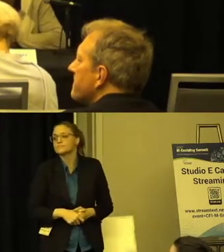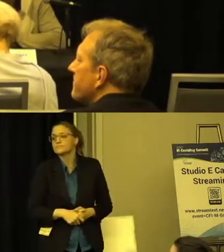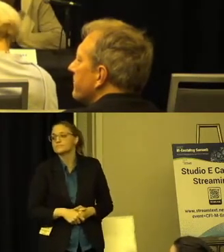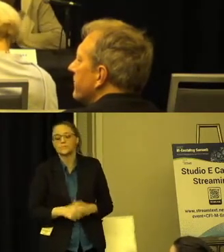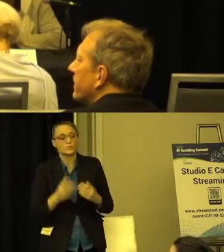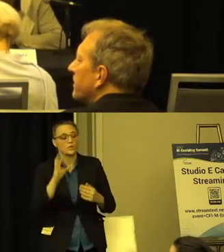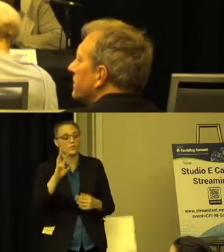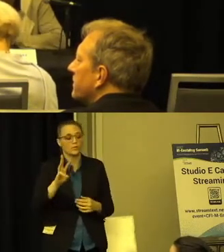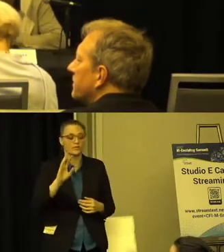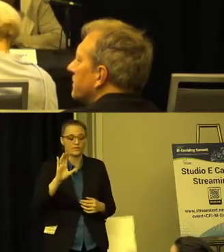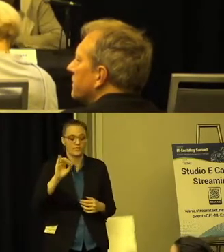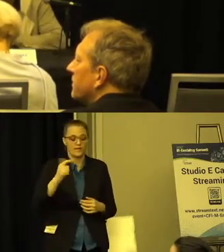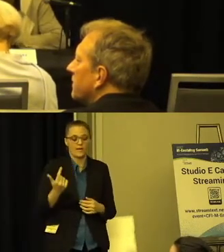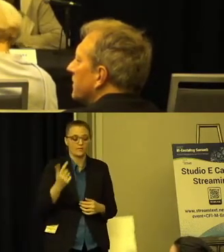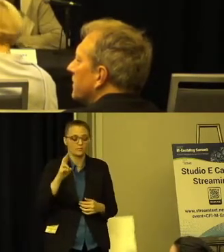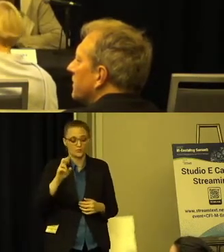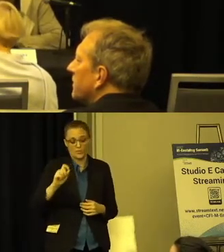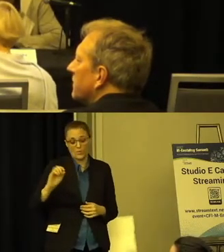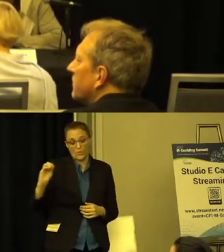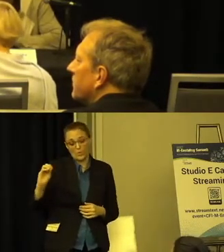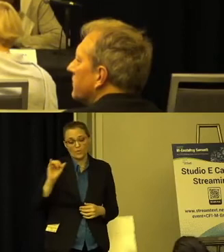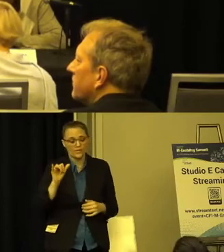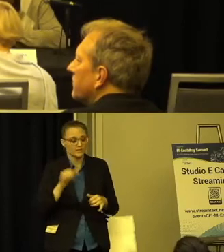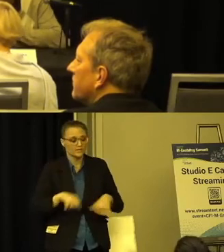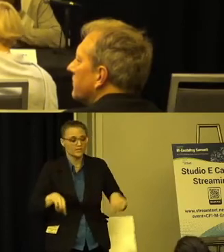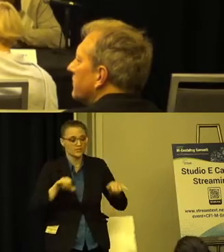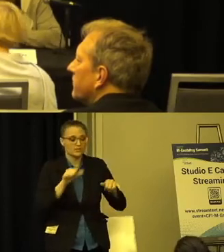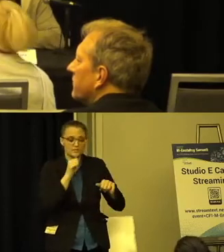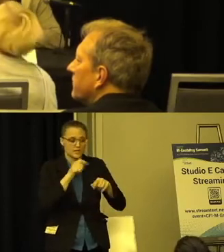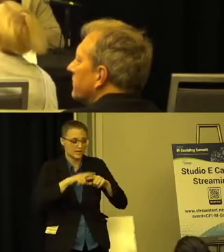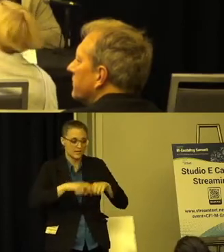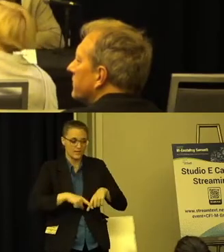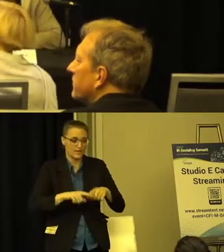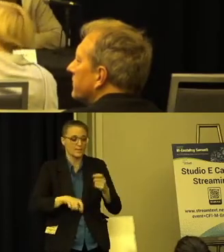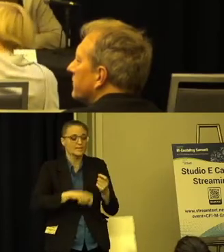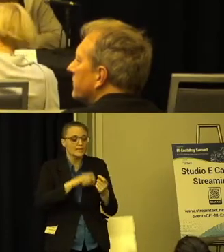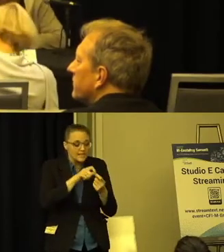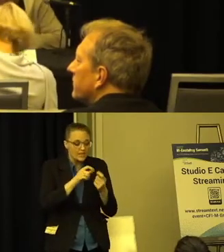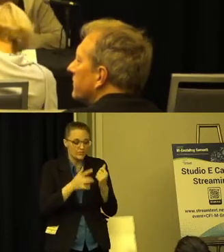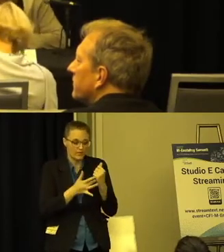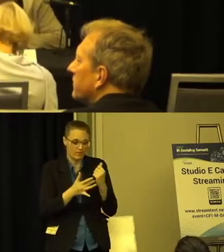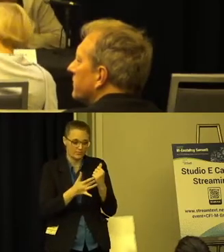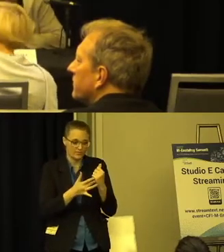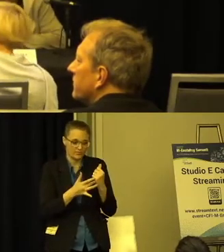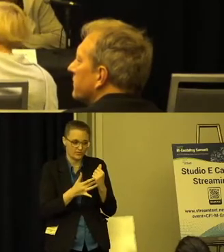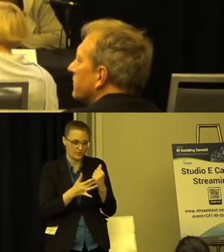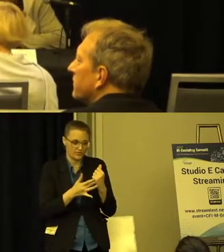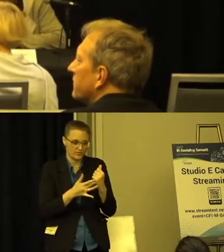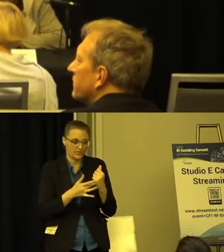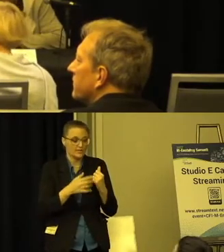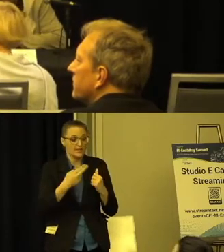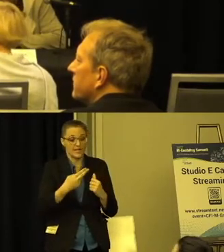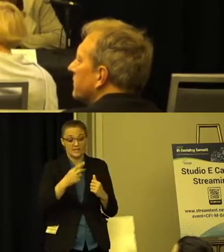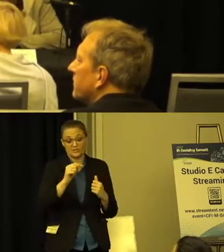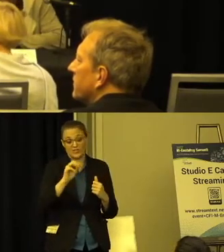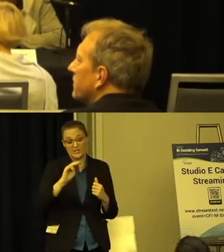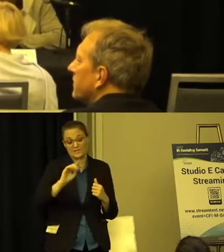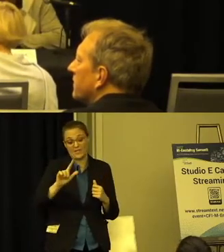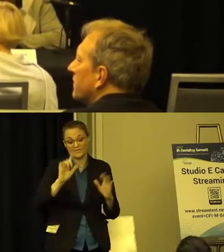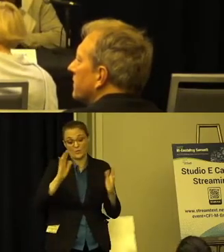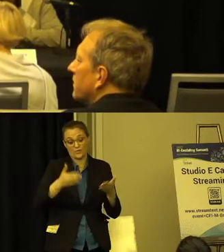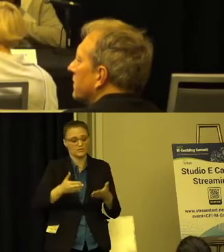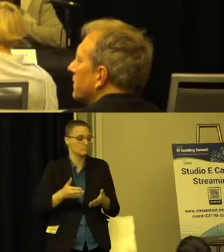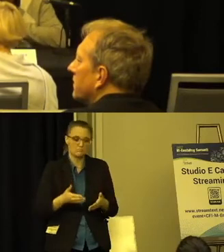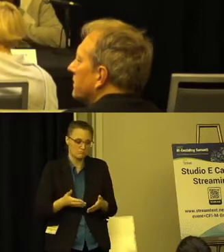WCAG 2.0 was that was the standard that was not dependent on a particular technology. It wasn't HTML focused. So it